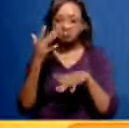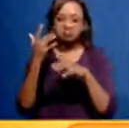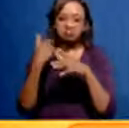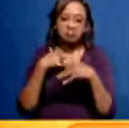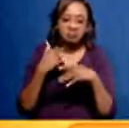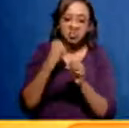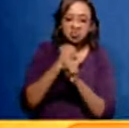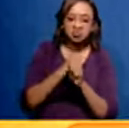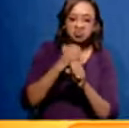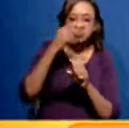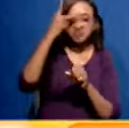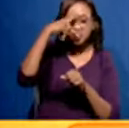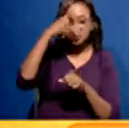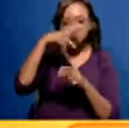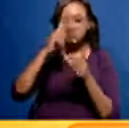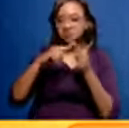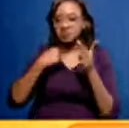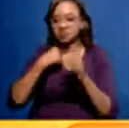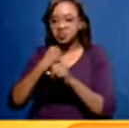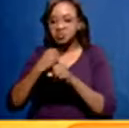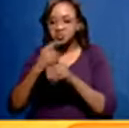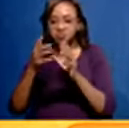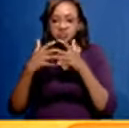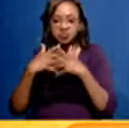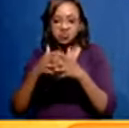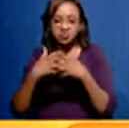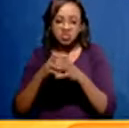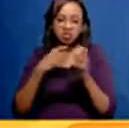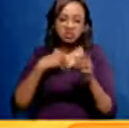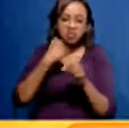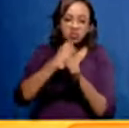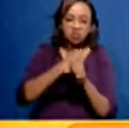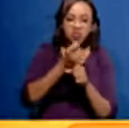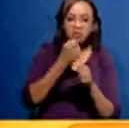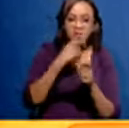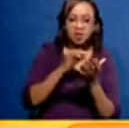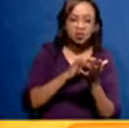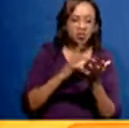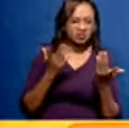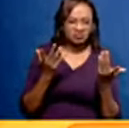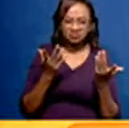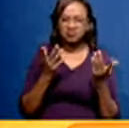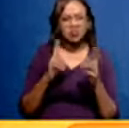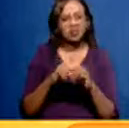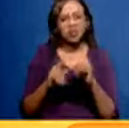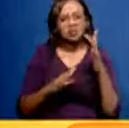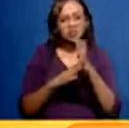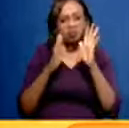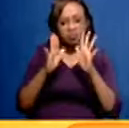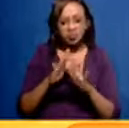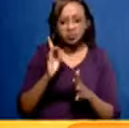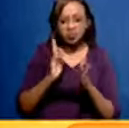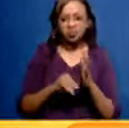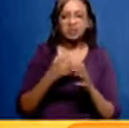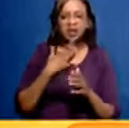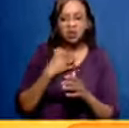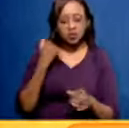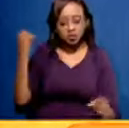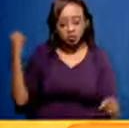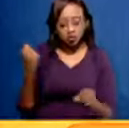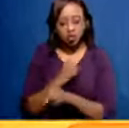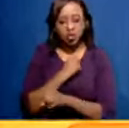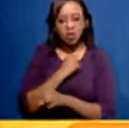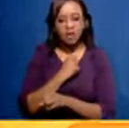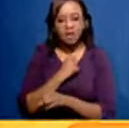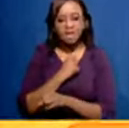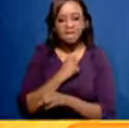I'm doing philosophy, I'm doing engineering, I'm doing medical science. I want to get a job. I need to get a job, right? I need to get a well-paid job. So there